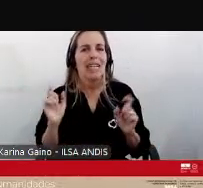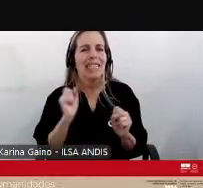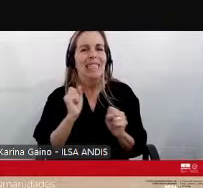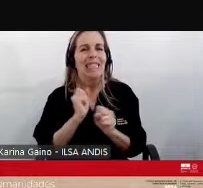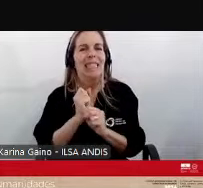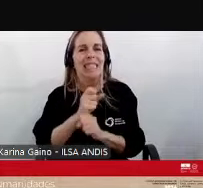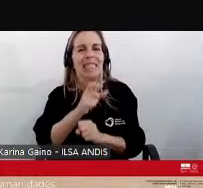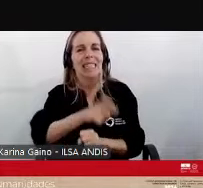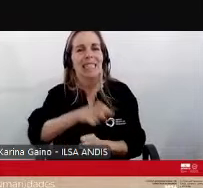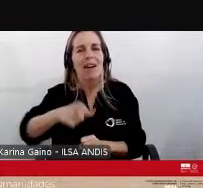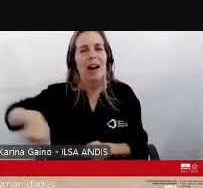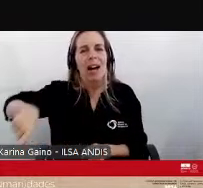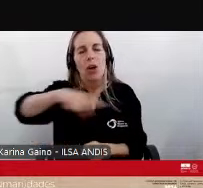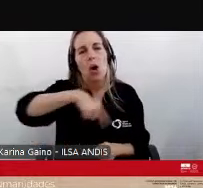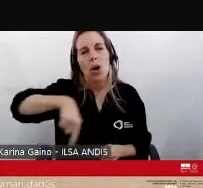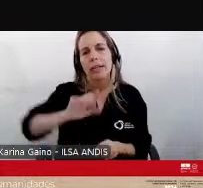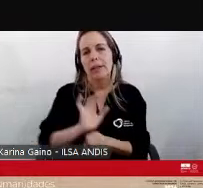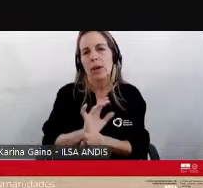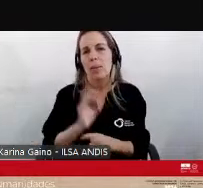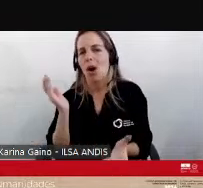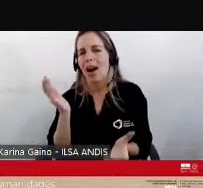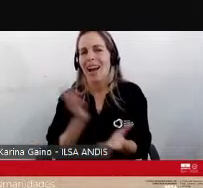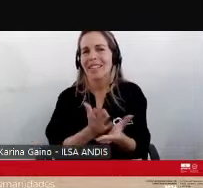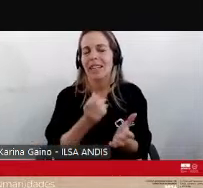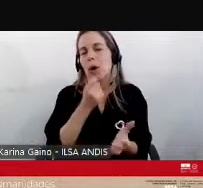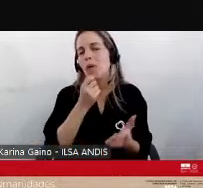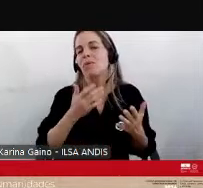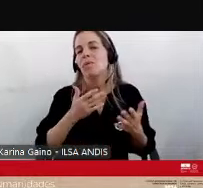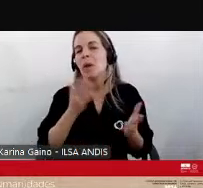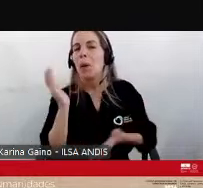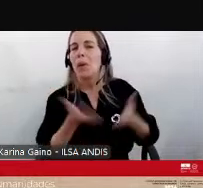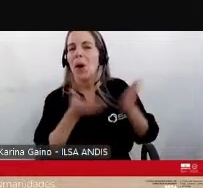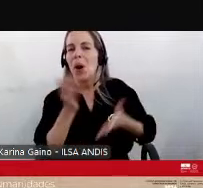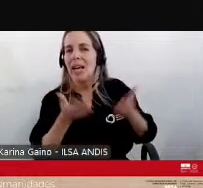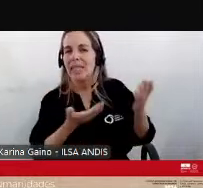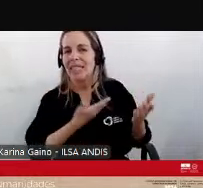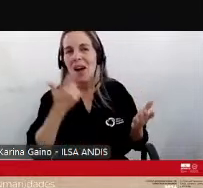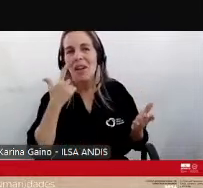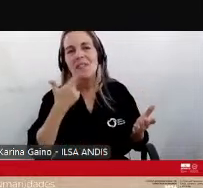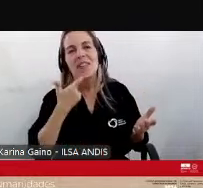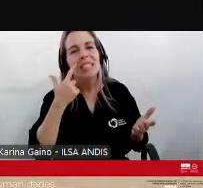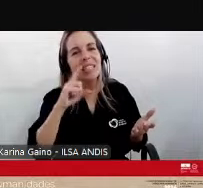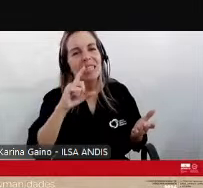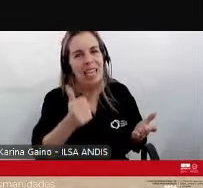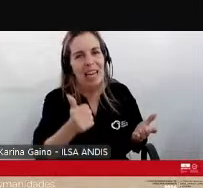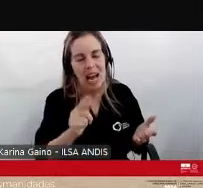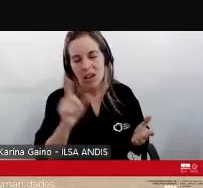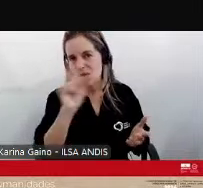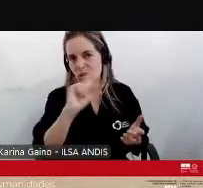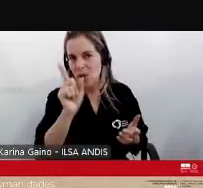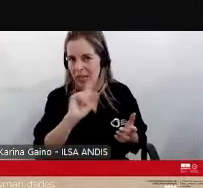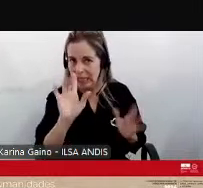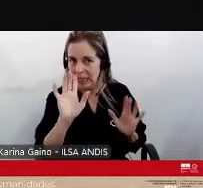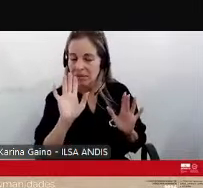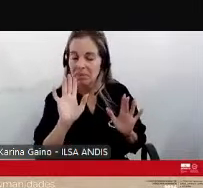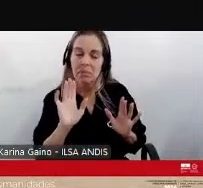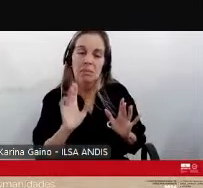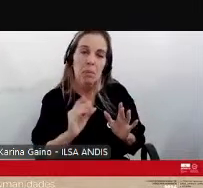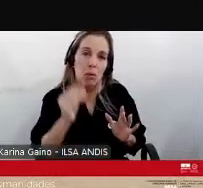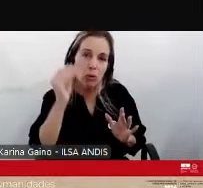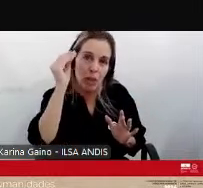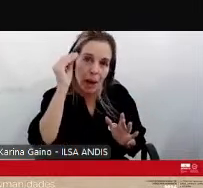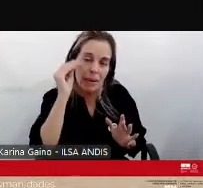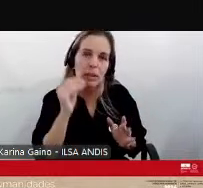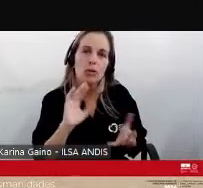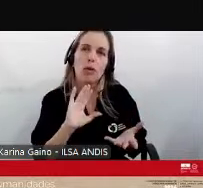which is sort of the conception of forced labor. In many cases, there are more indirect forms of coercion that are